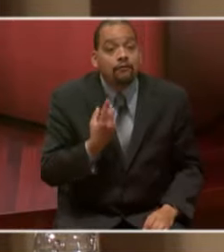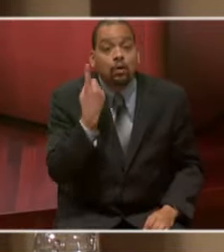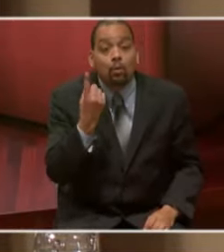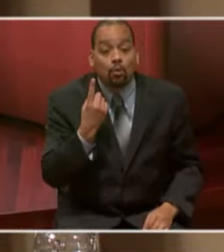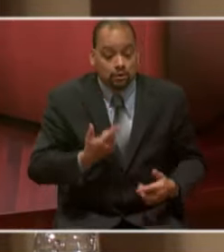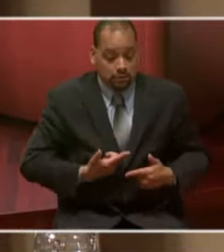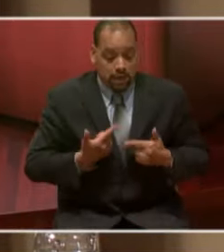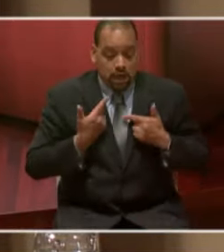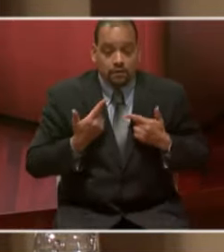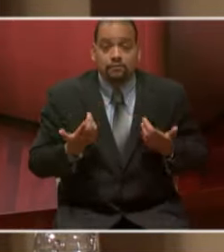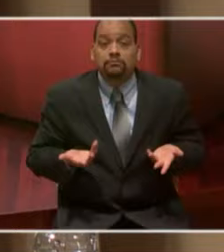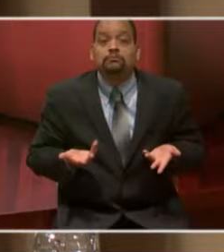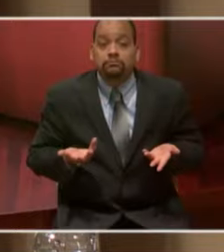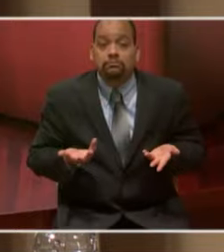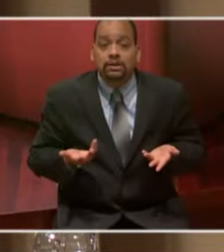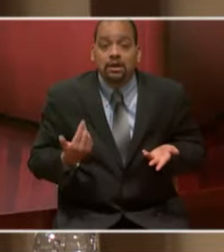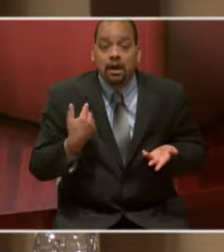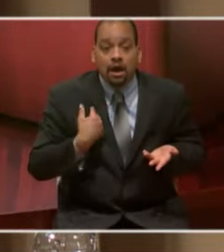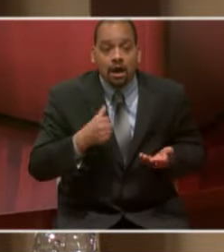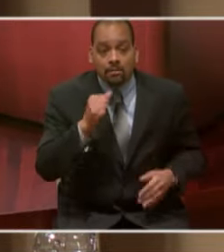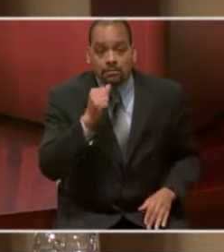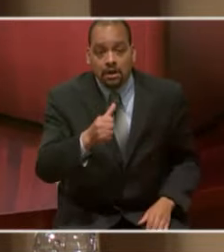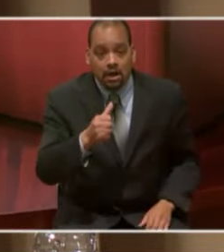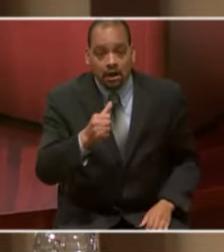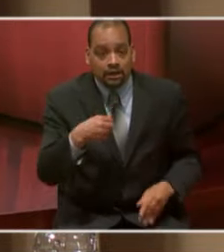peons, and then they turn on us.